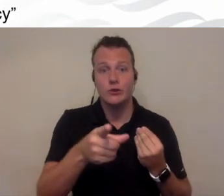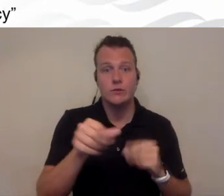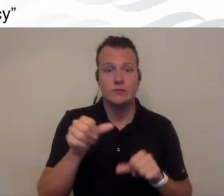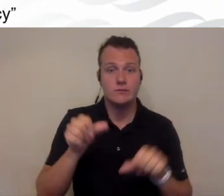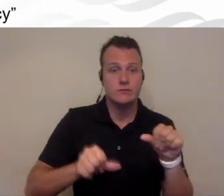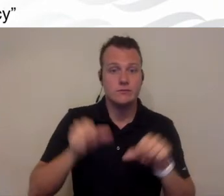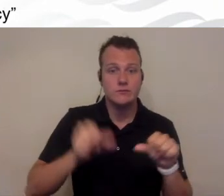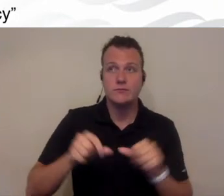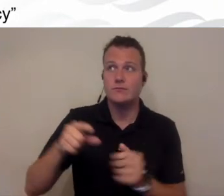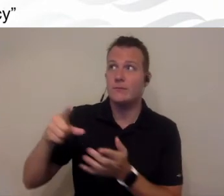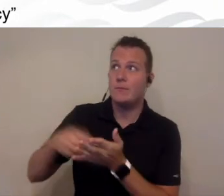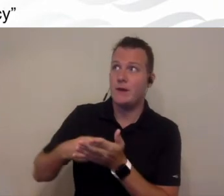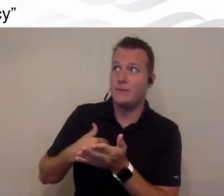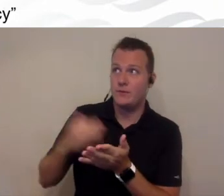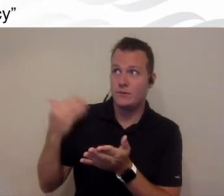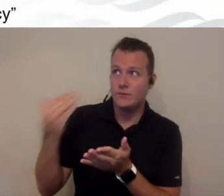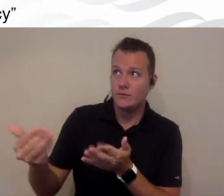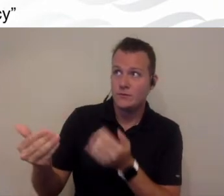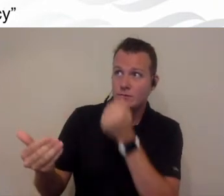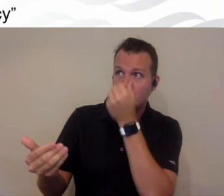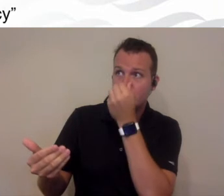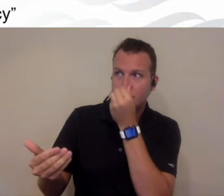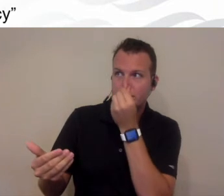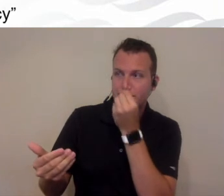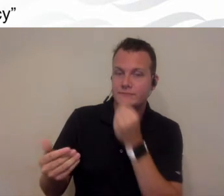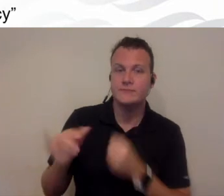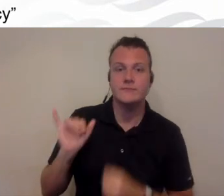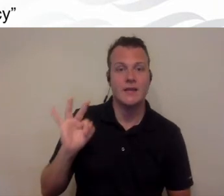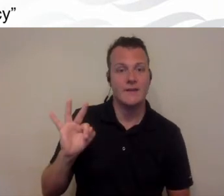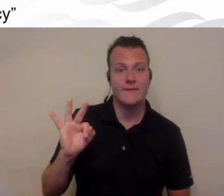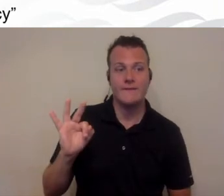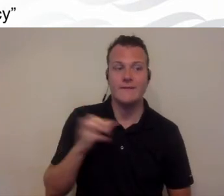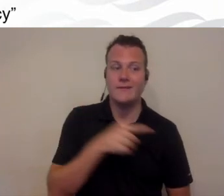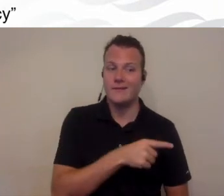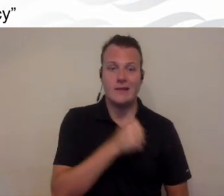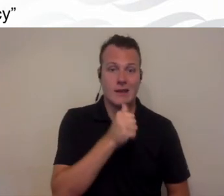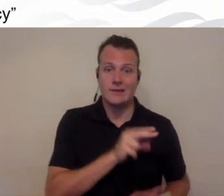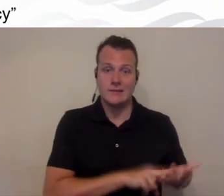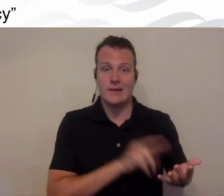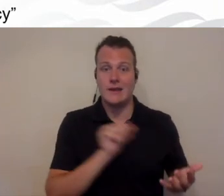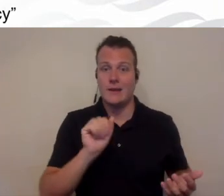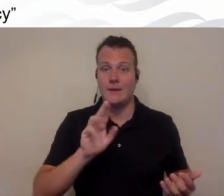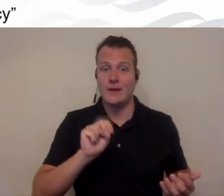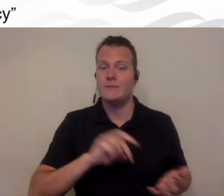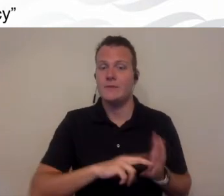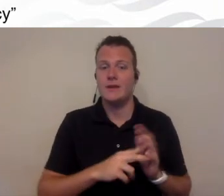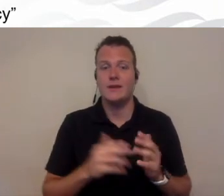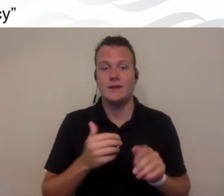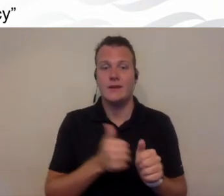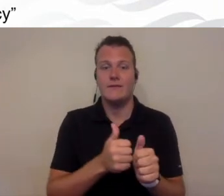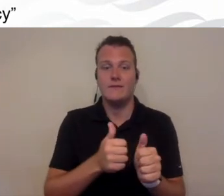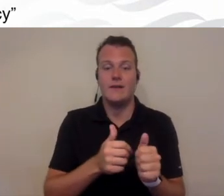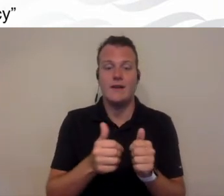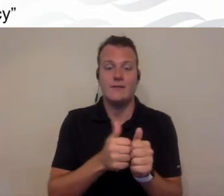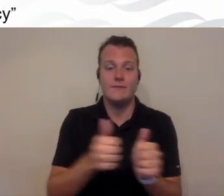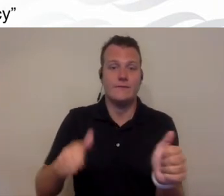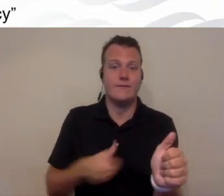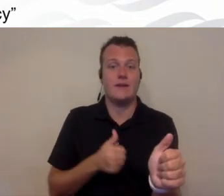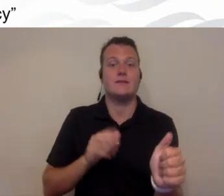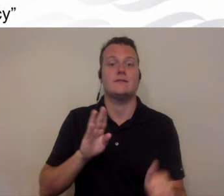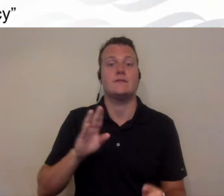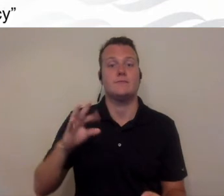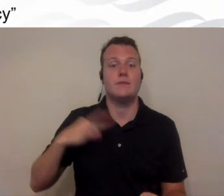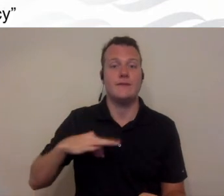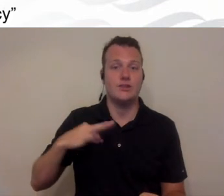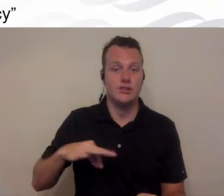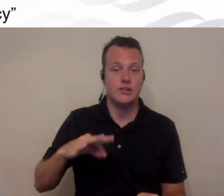they're noting more of a change, you go ahead, you're not sure if it's going to be covered or not. And if you don't have them sign